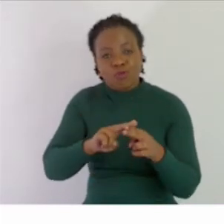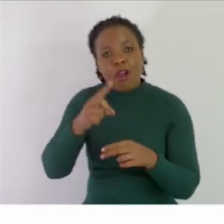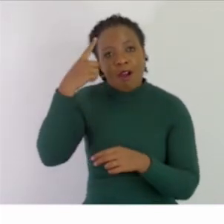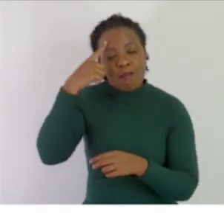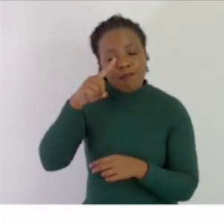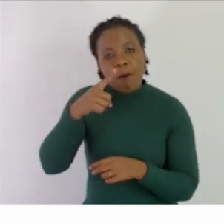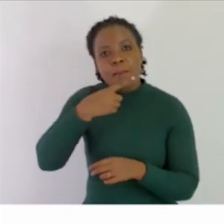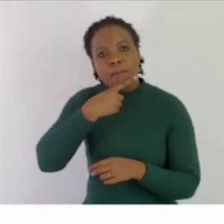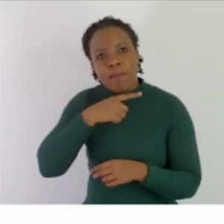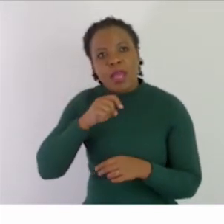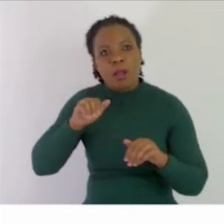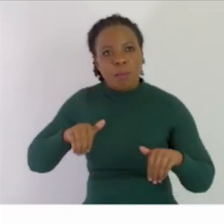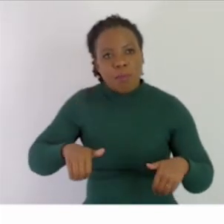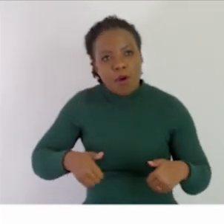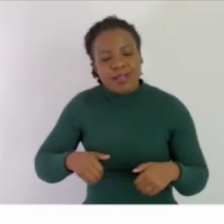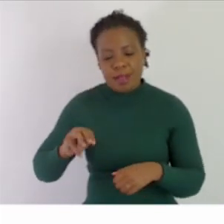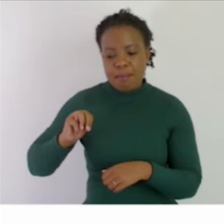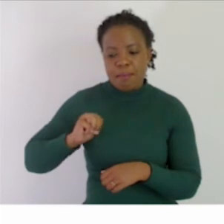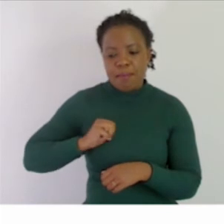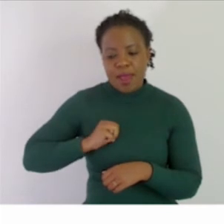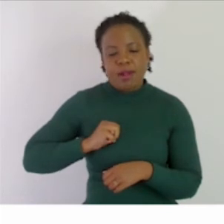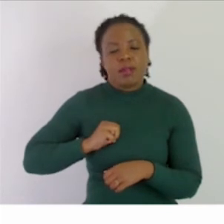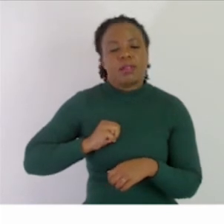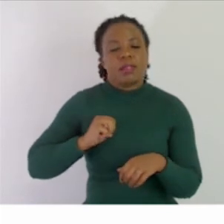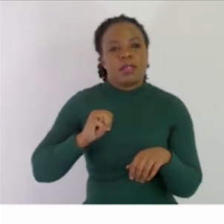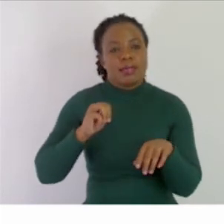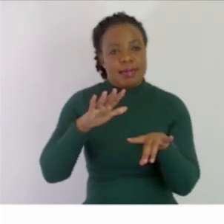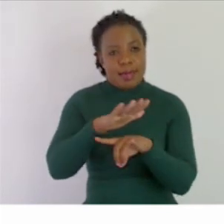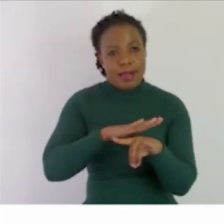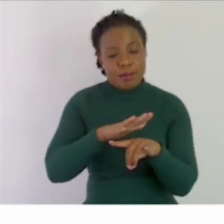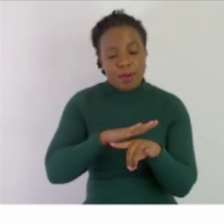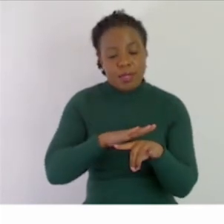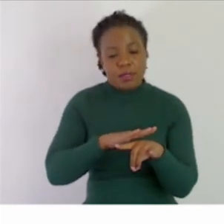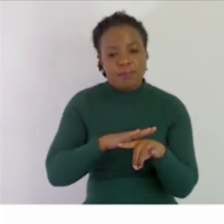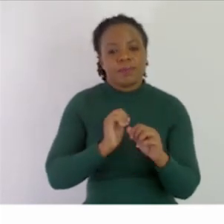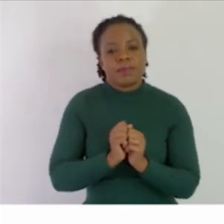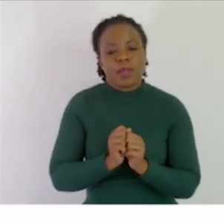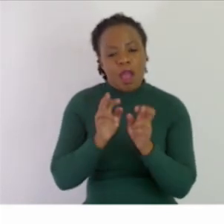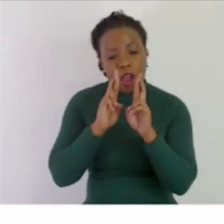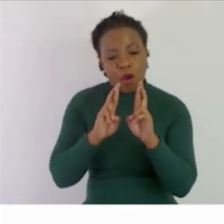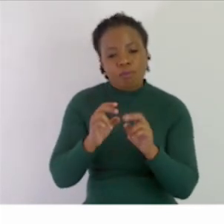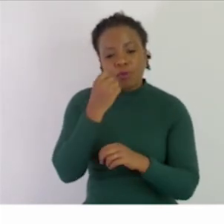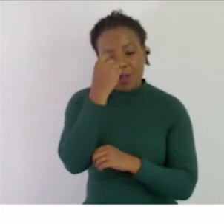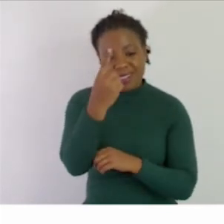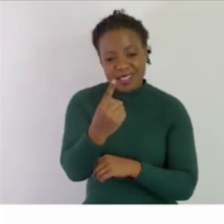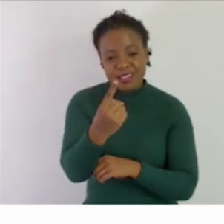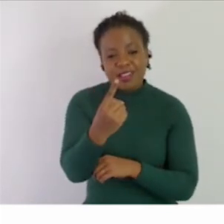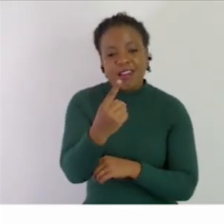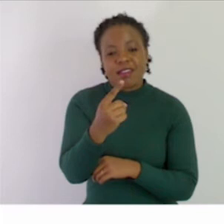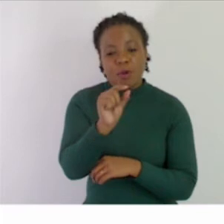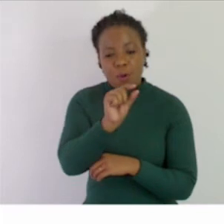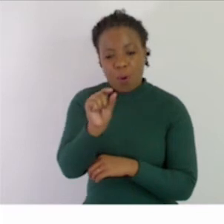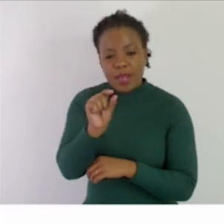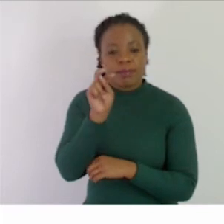animals. I understand you still remember that during the last lessons, you talked about nouns, and